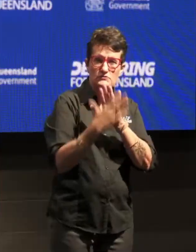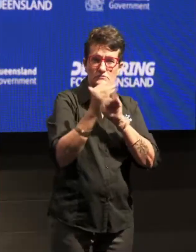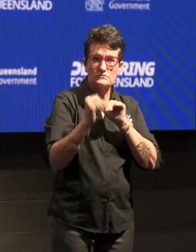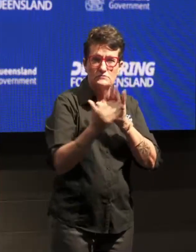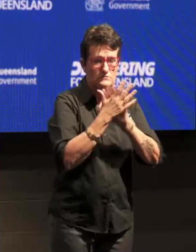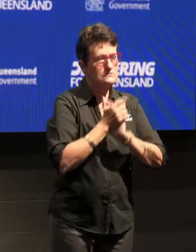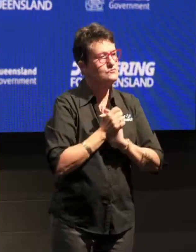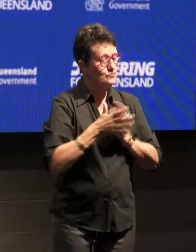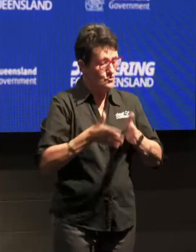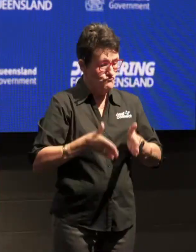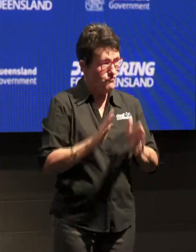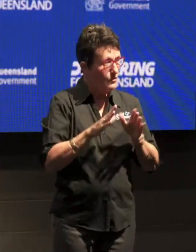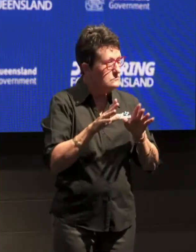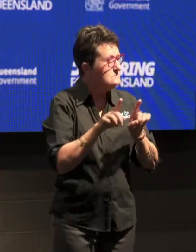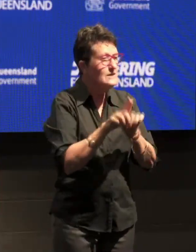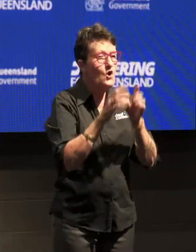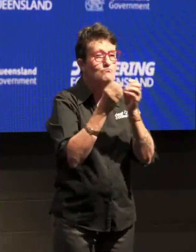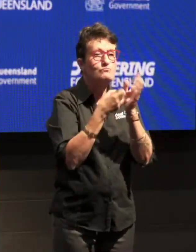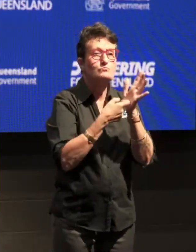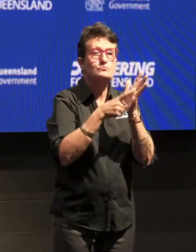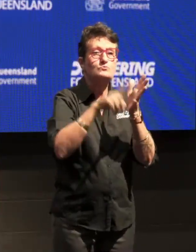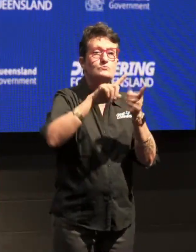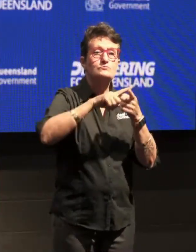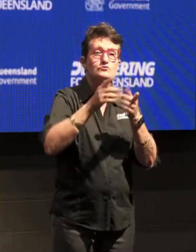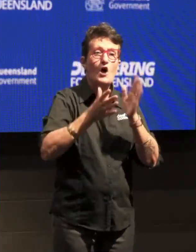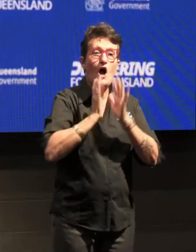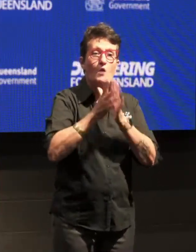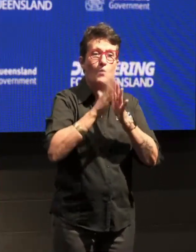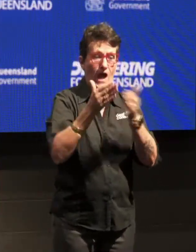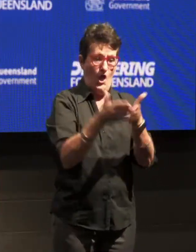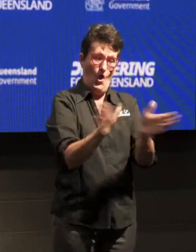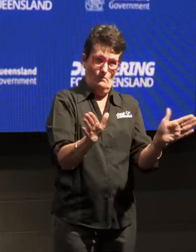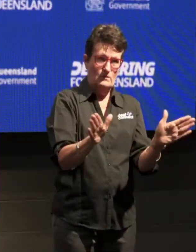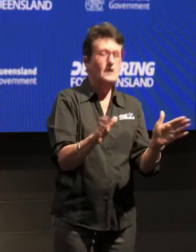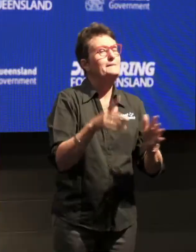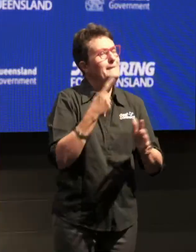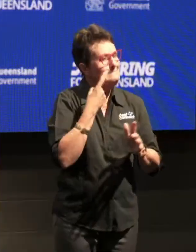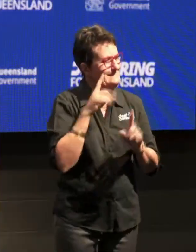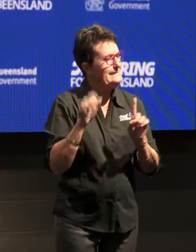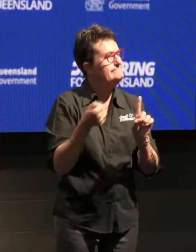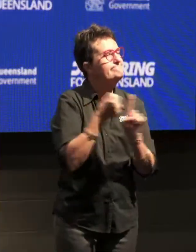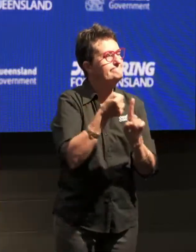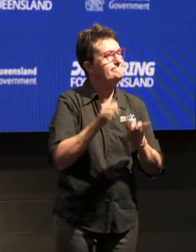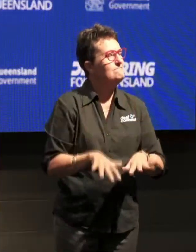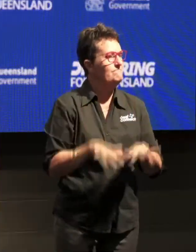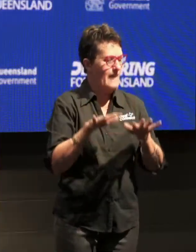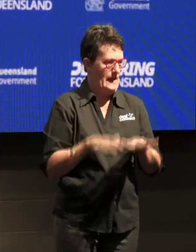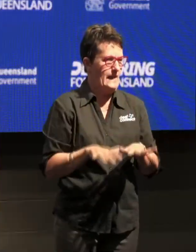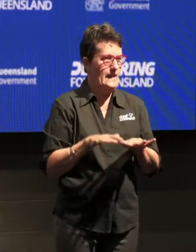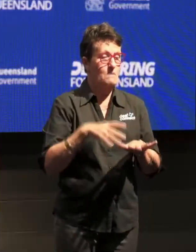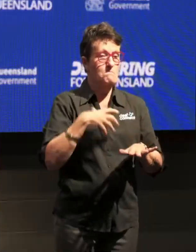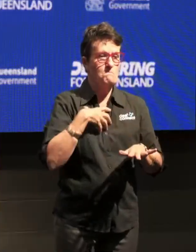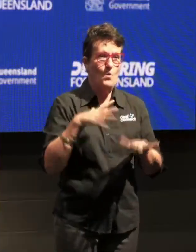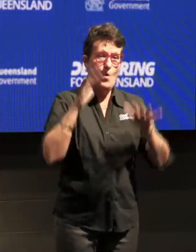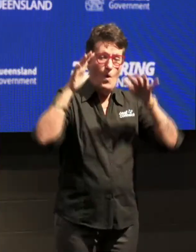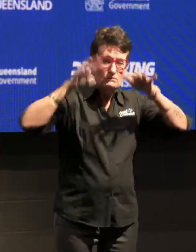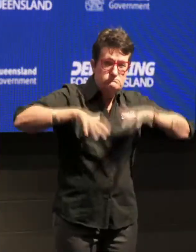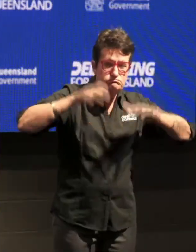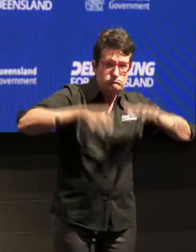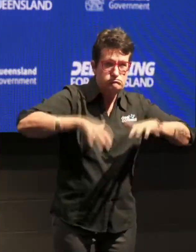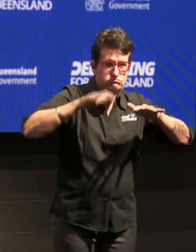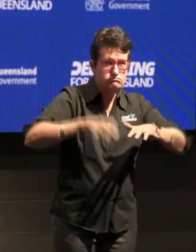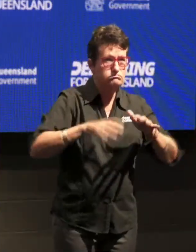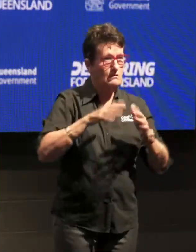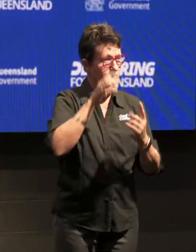like the Bruce remain open, we've seen the impacts of flooding, and with heavy rainfall, it's important that people stay up to